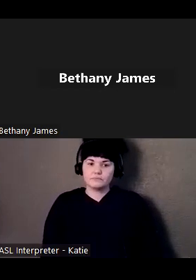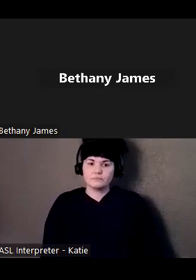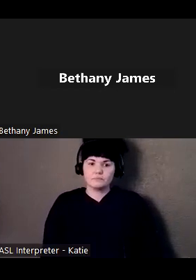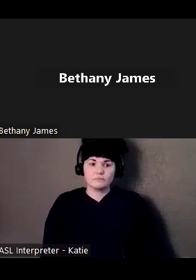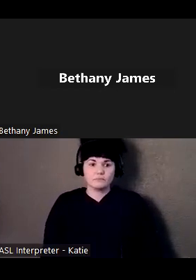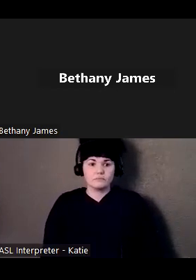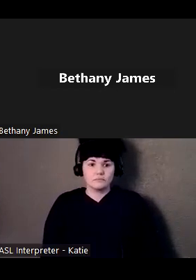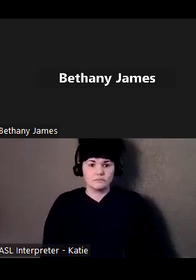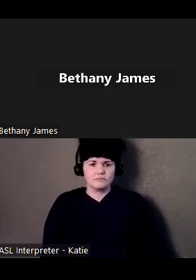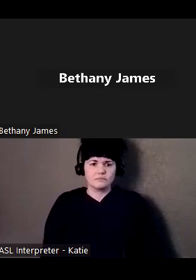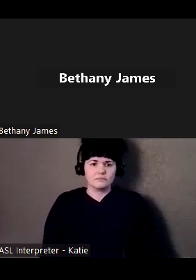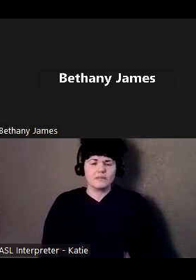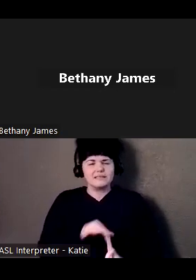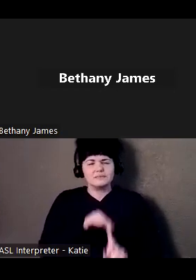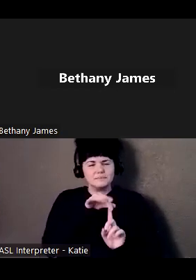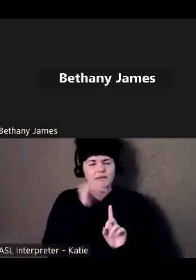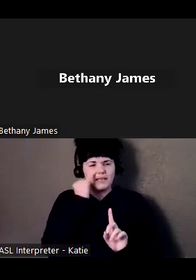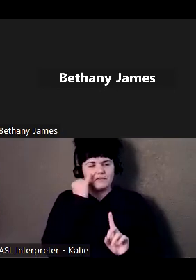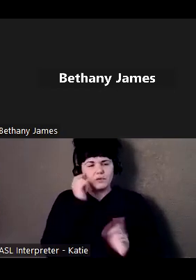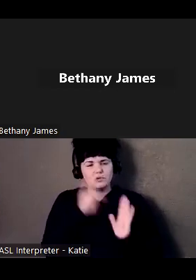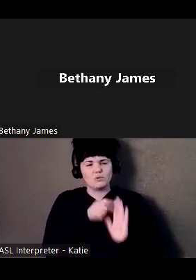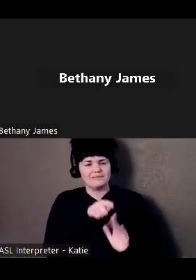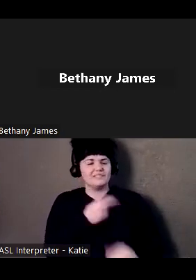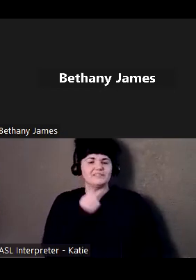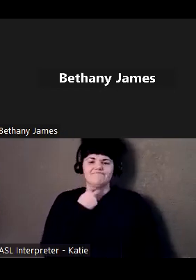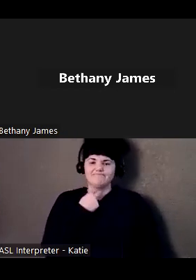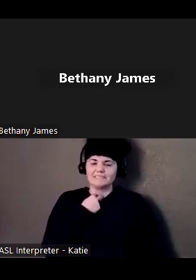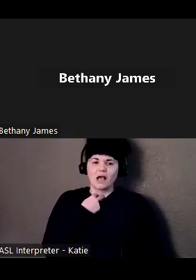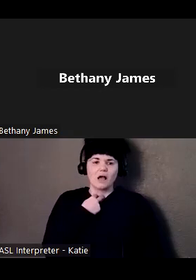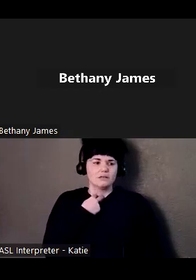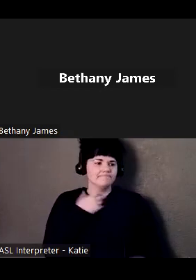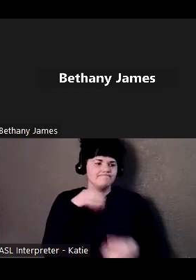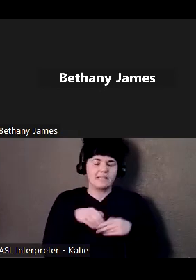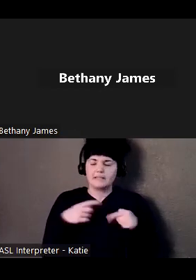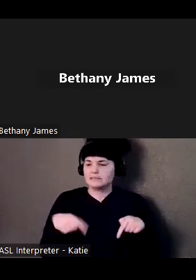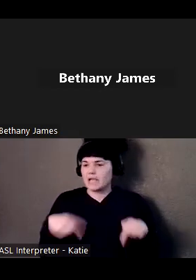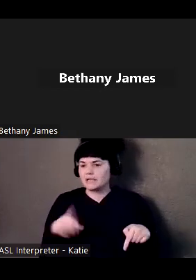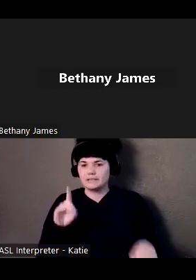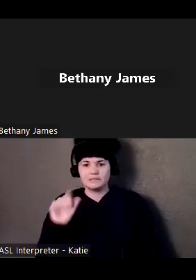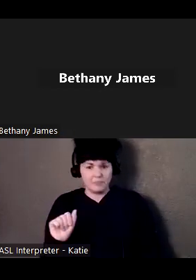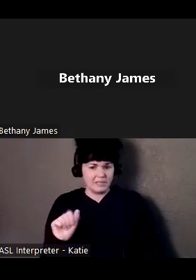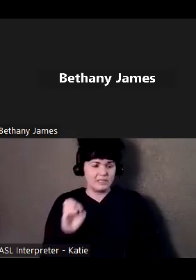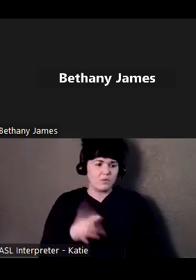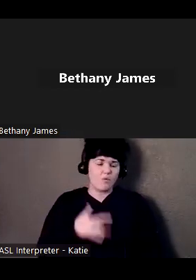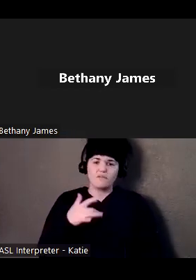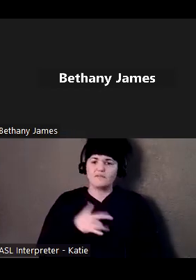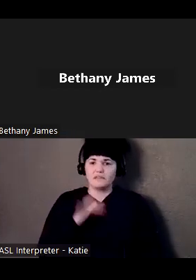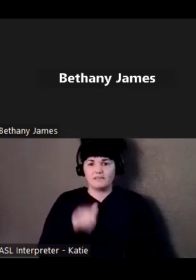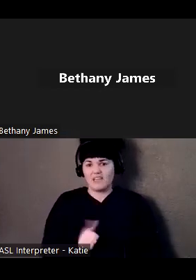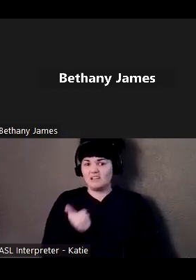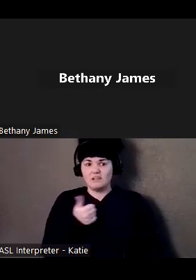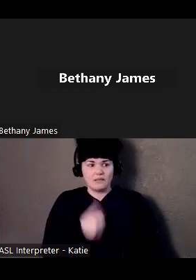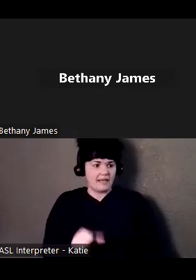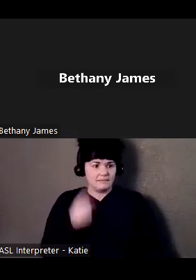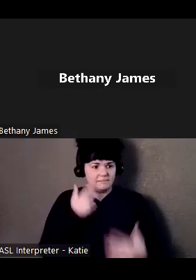of anxiety or a disability or like a mental health piece being an immutable characteristic. So